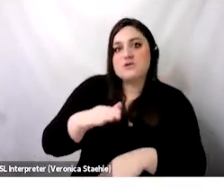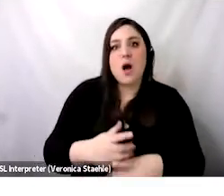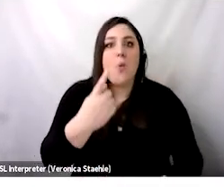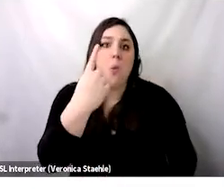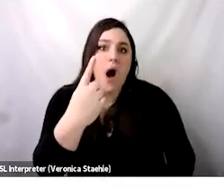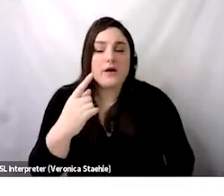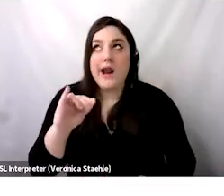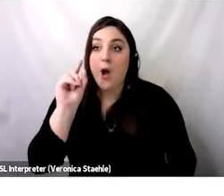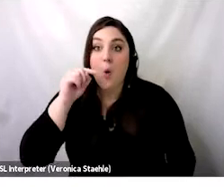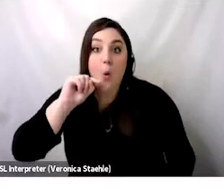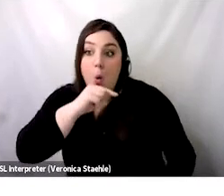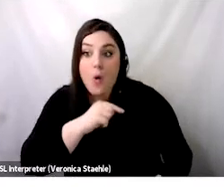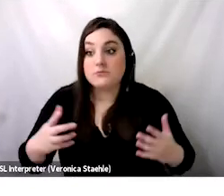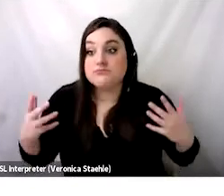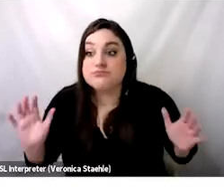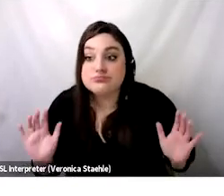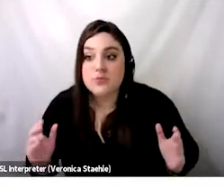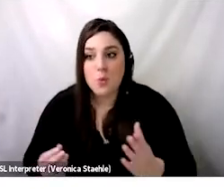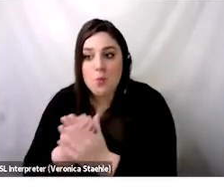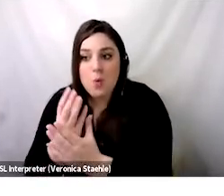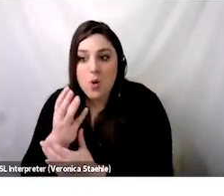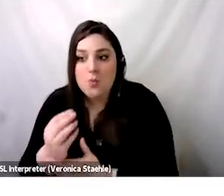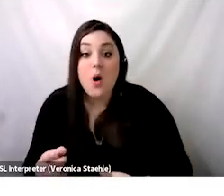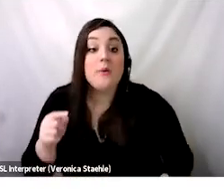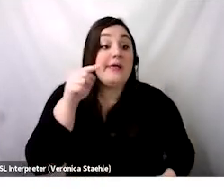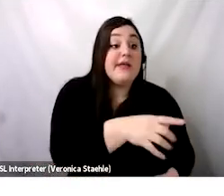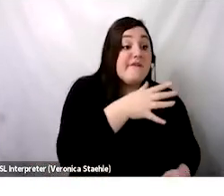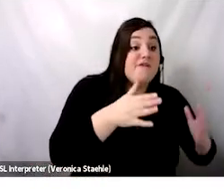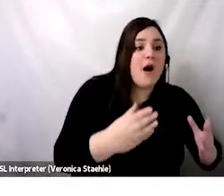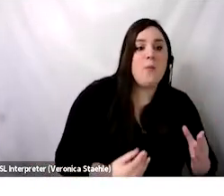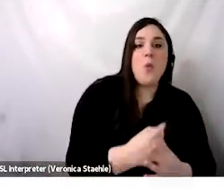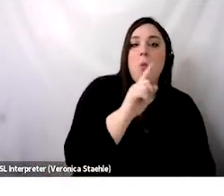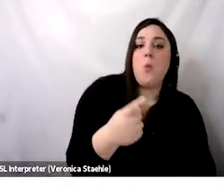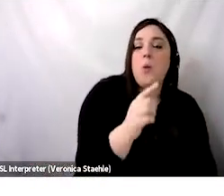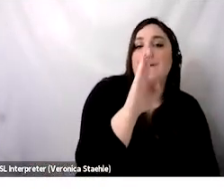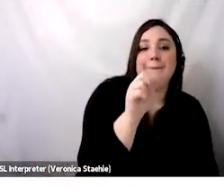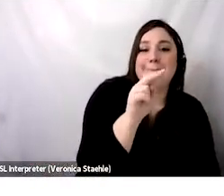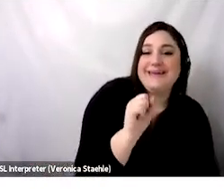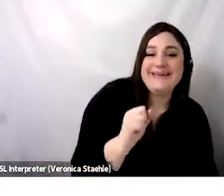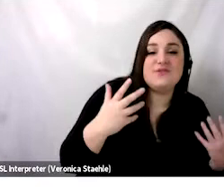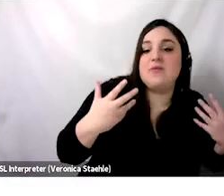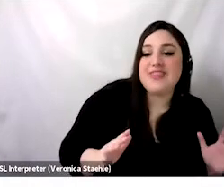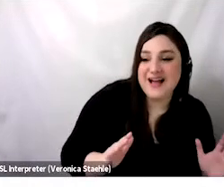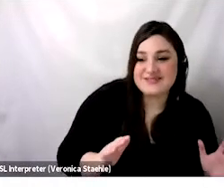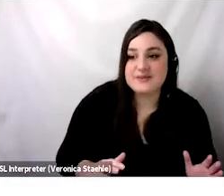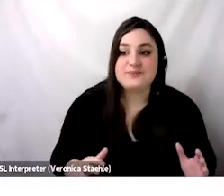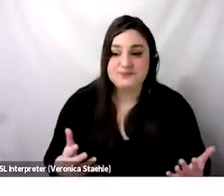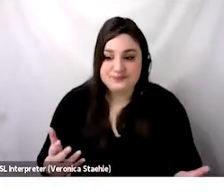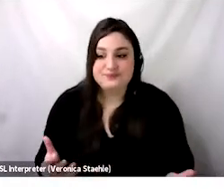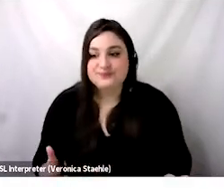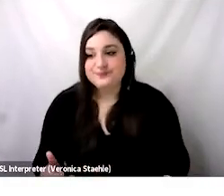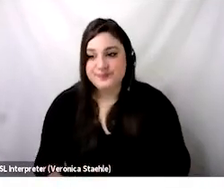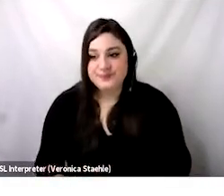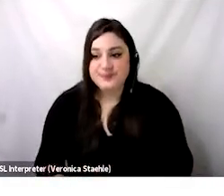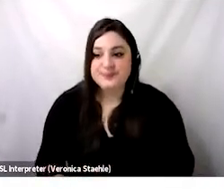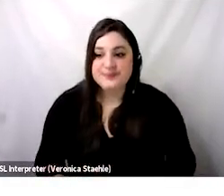away from biodiversity and more towards a single crop for profit, namely